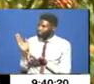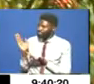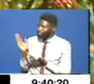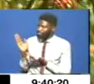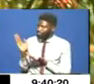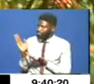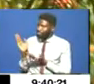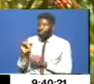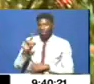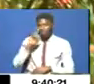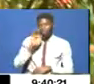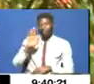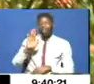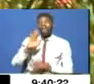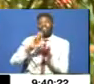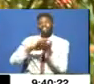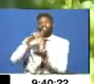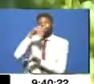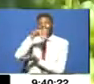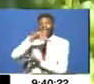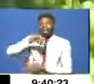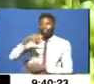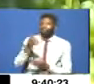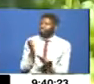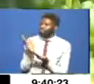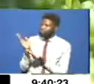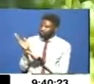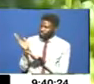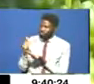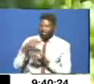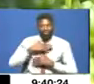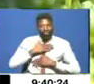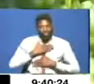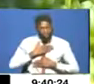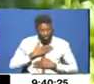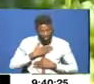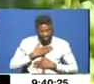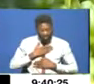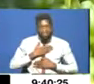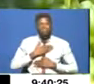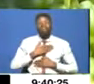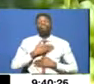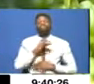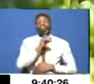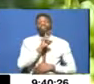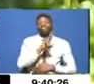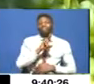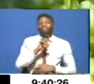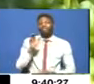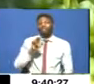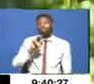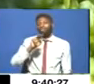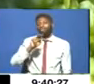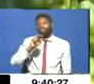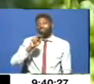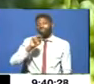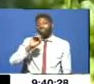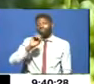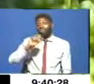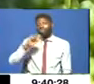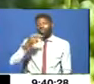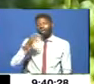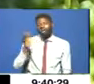in Trans Nzoia County. I'm talking about Honorable Dr. Noah Mahalanganga Wekesa. We meet him